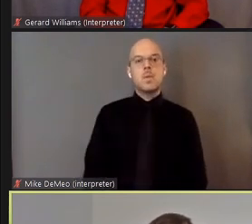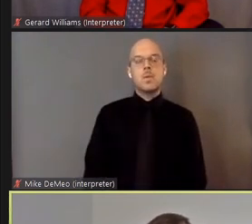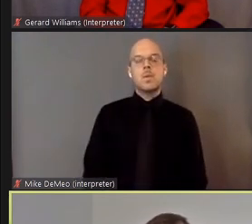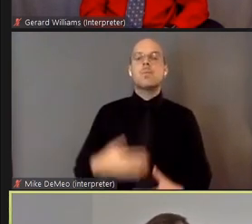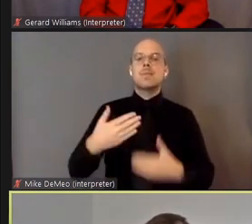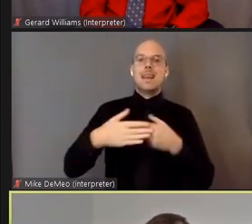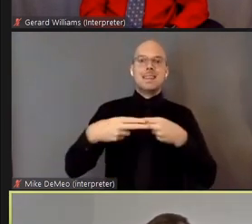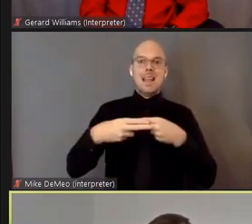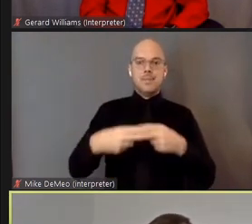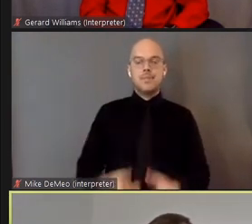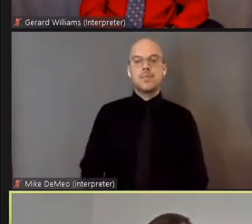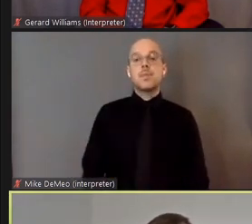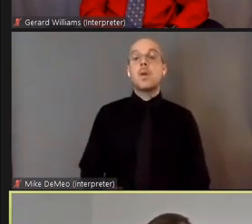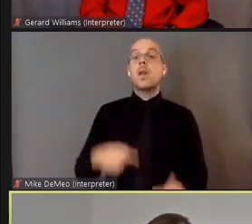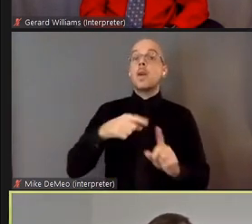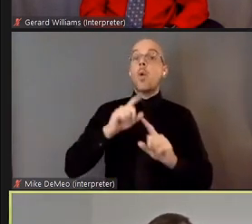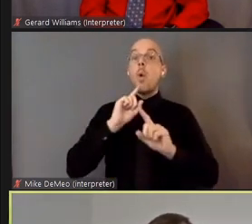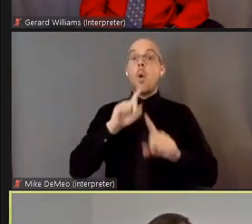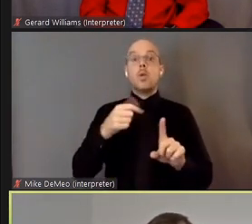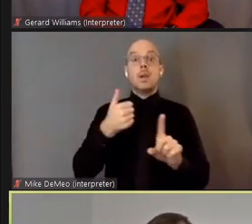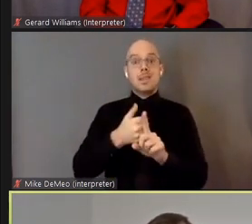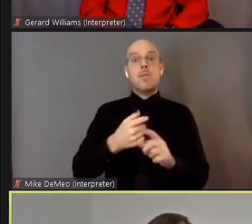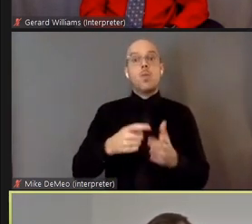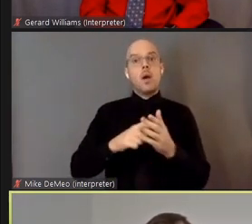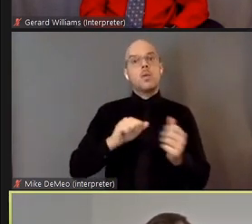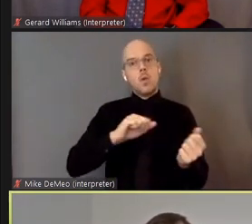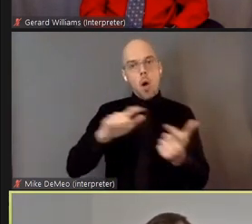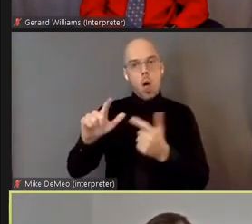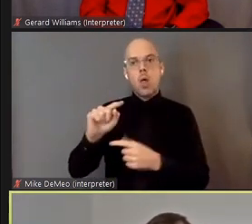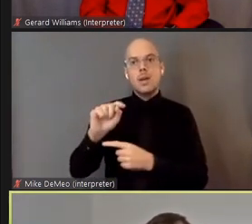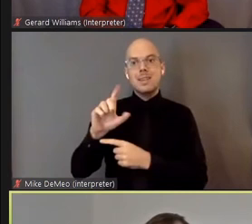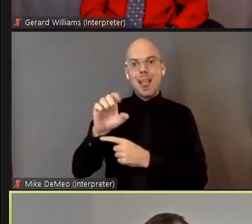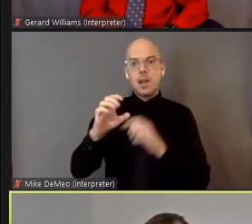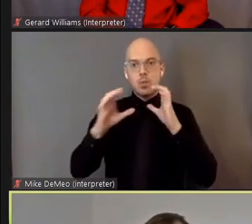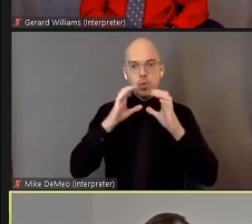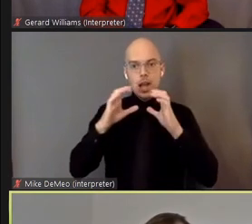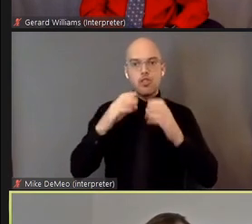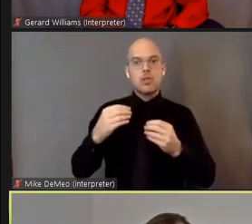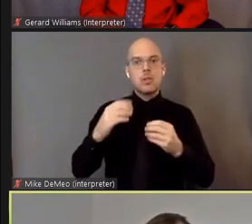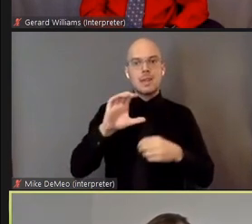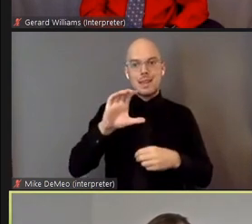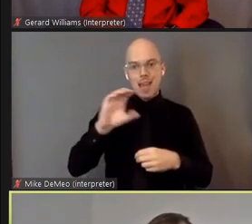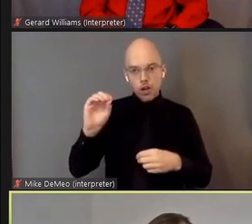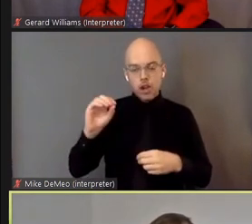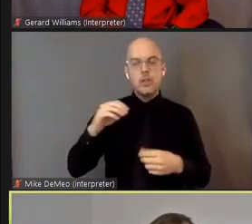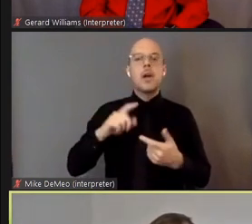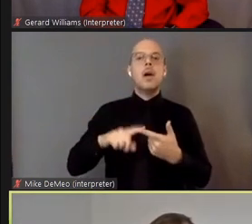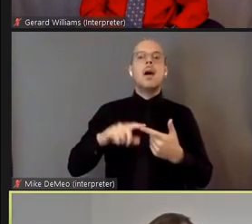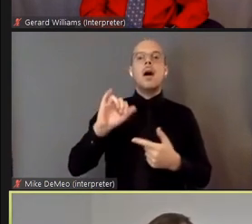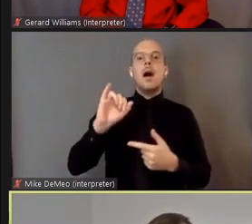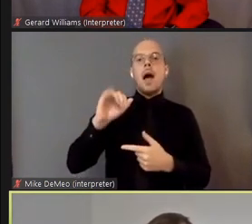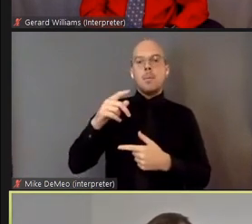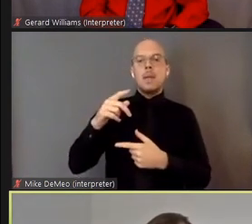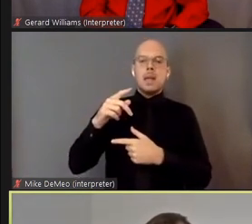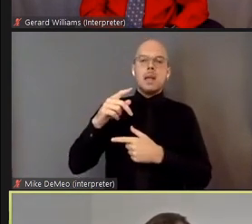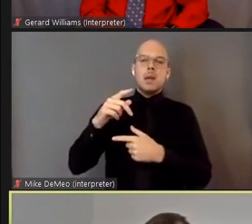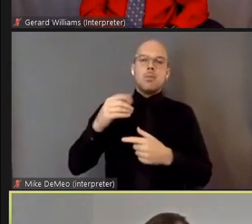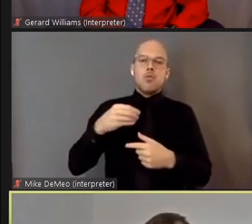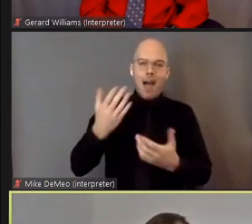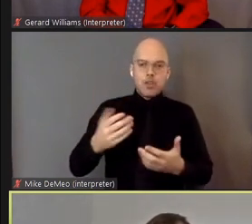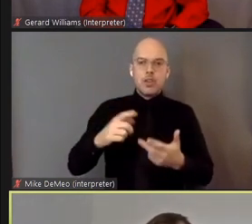The order requires all telecommunication carriers, interconnected voice over internet protocol providers, and one-way